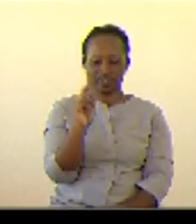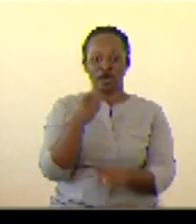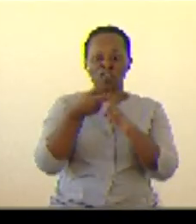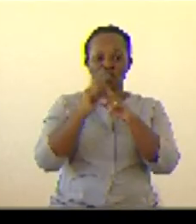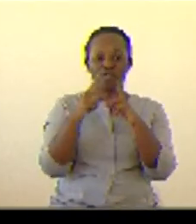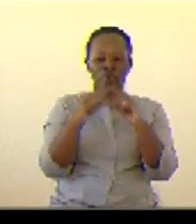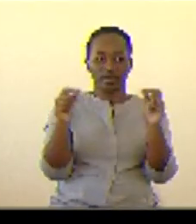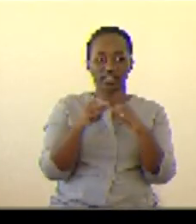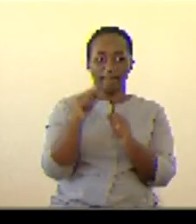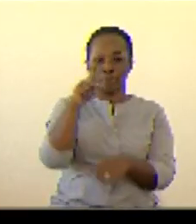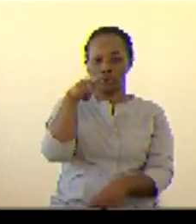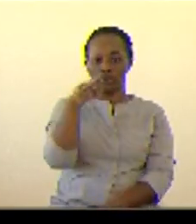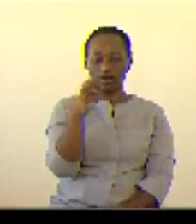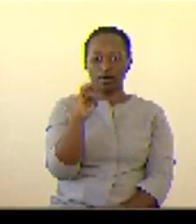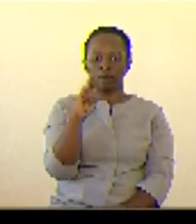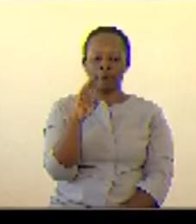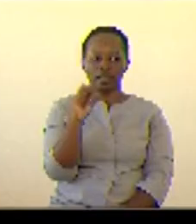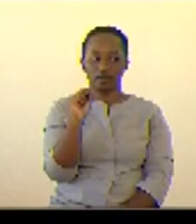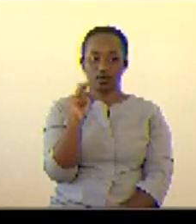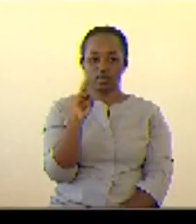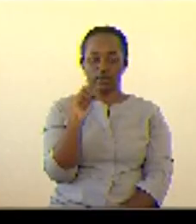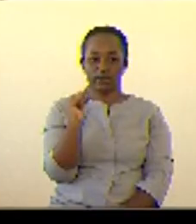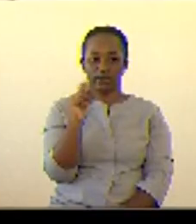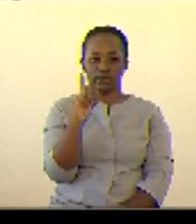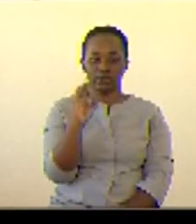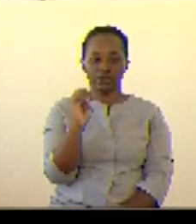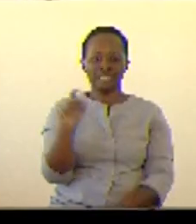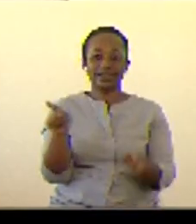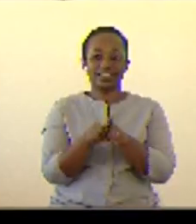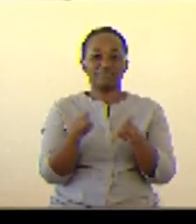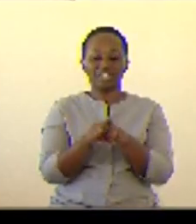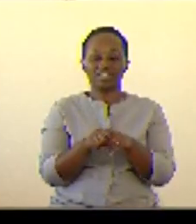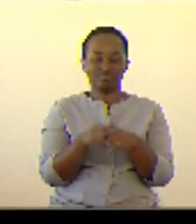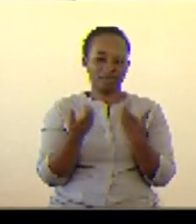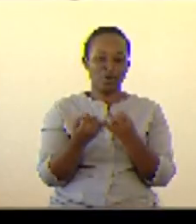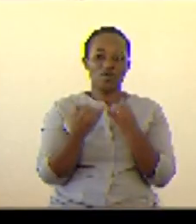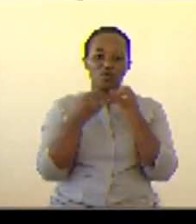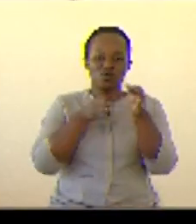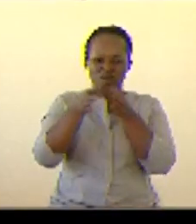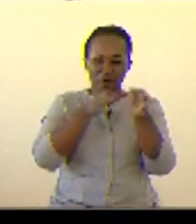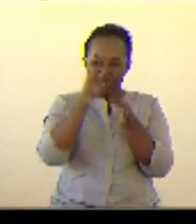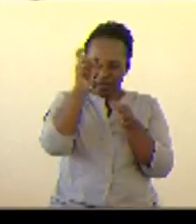persuade, and of which persuade means to convince.